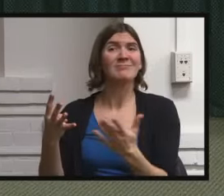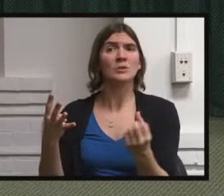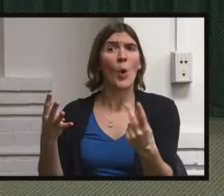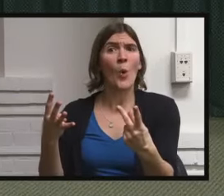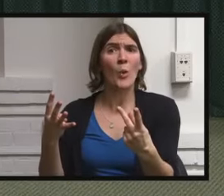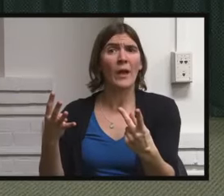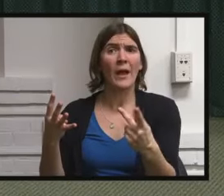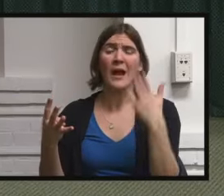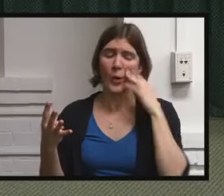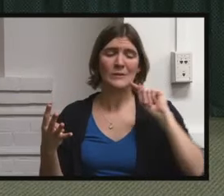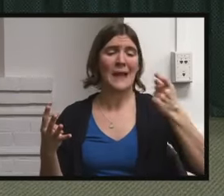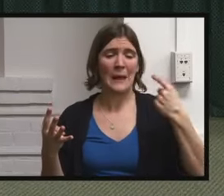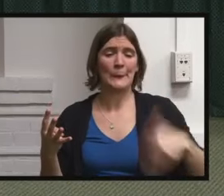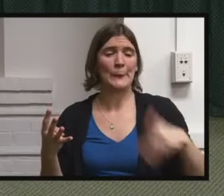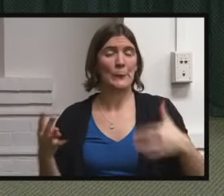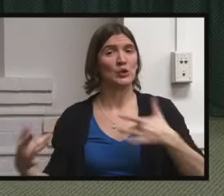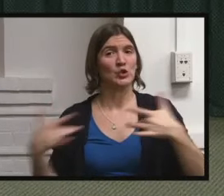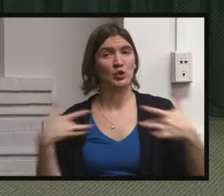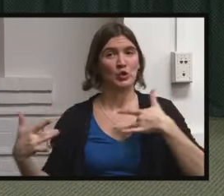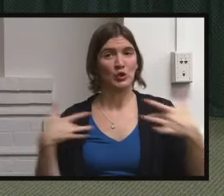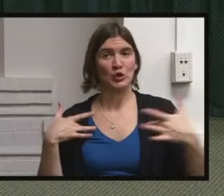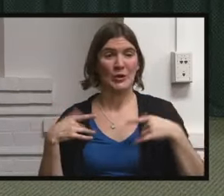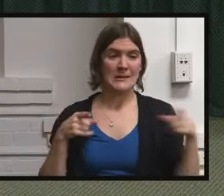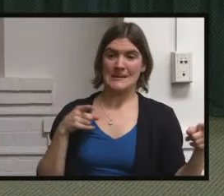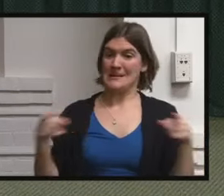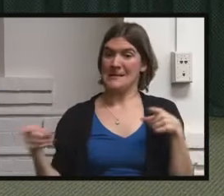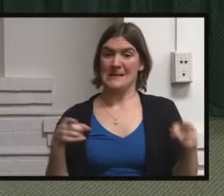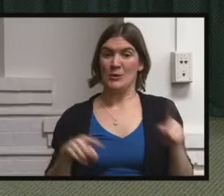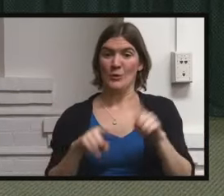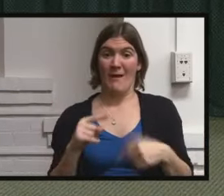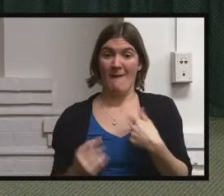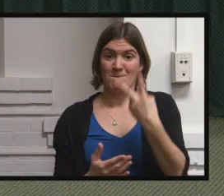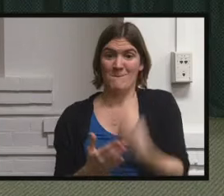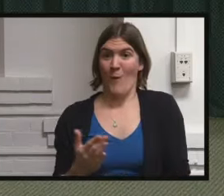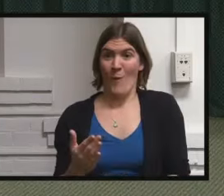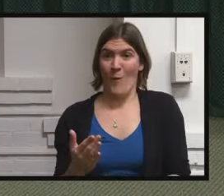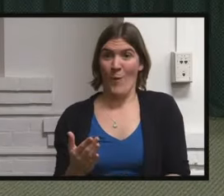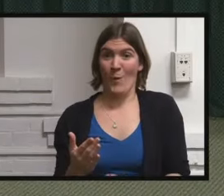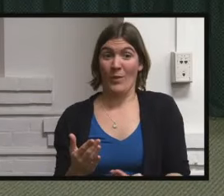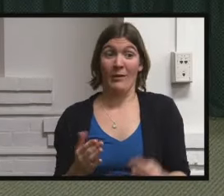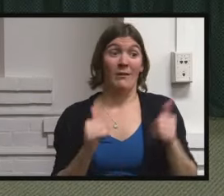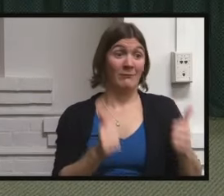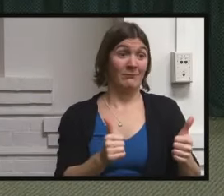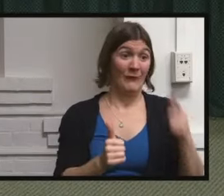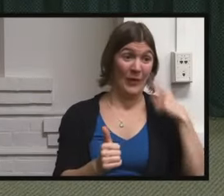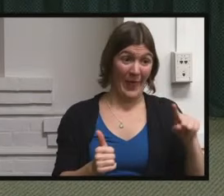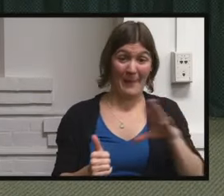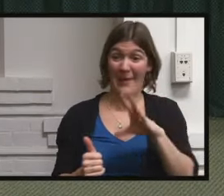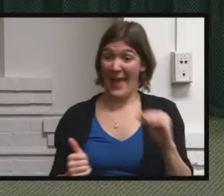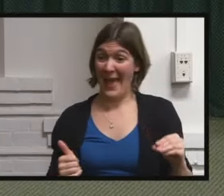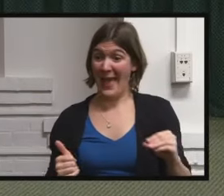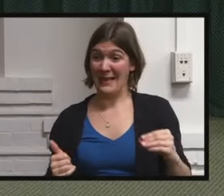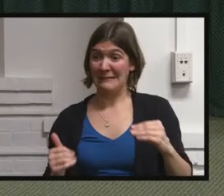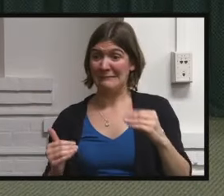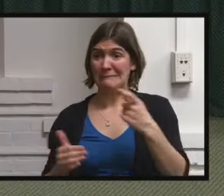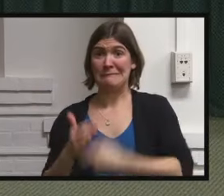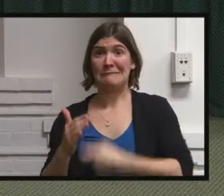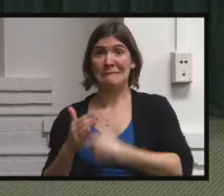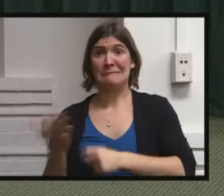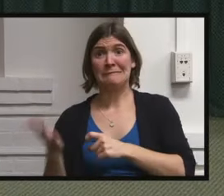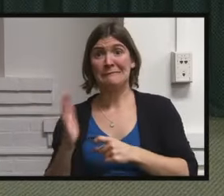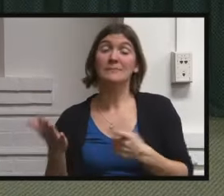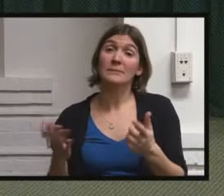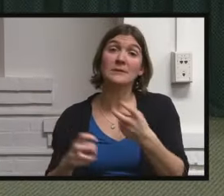tax burden and those are competing interests that need to be considered and need to be weighed, and there's no good answer to